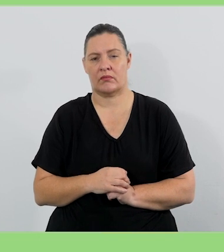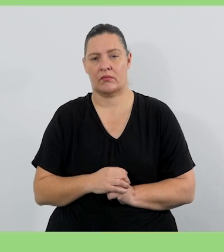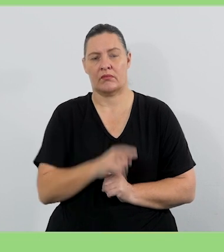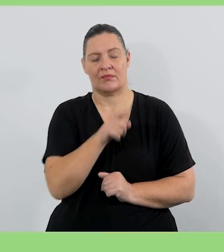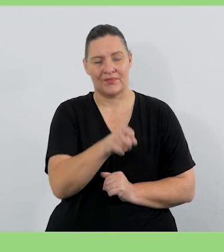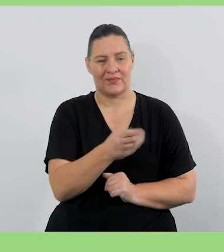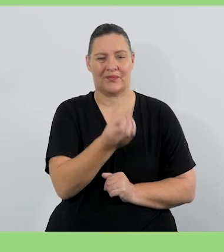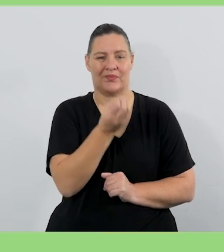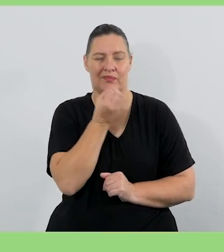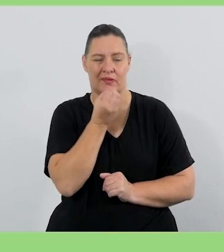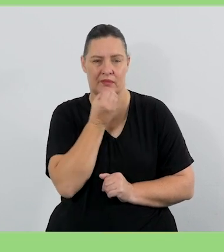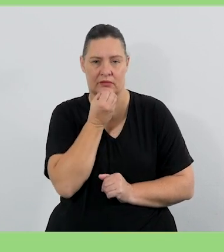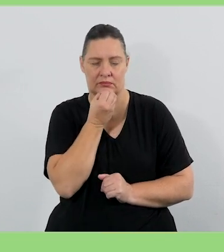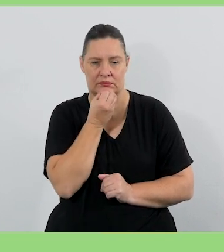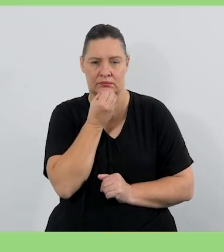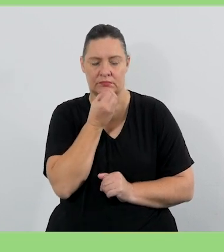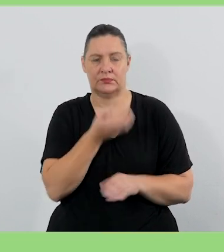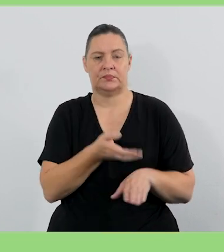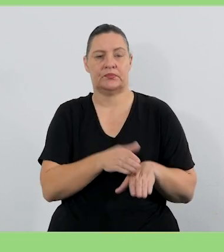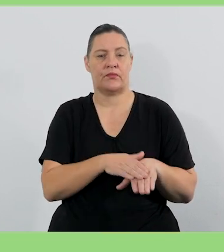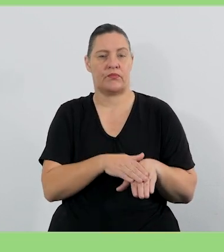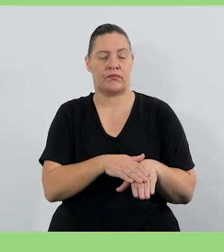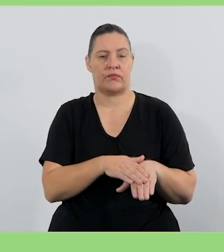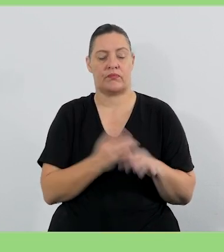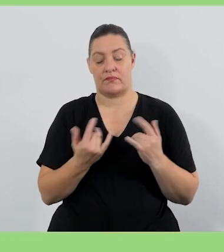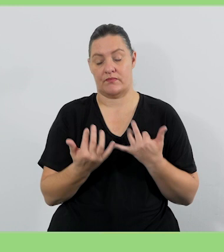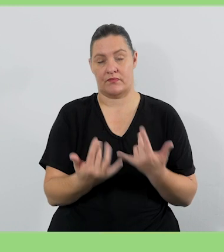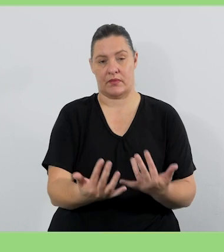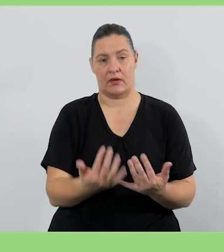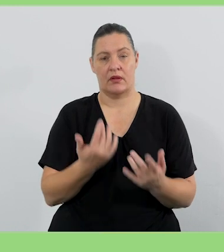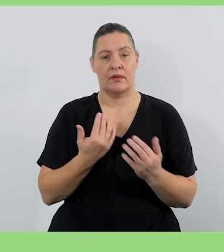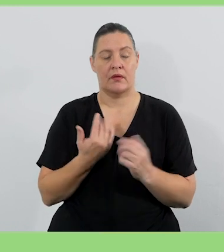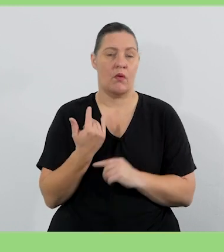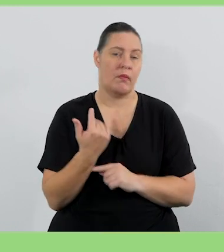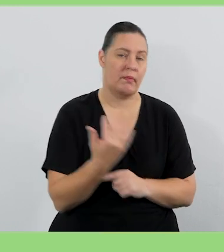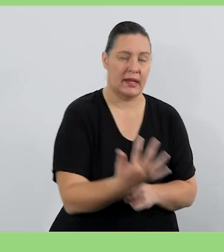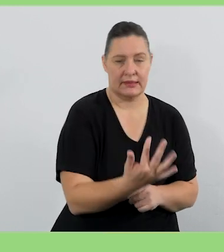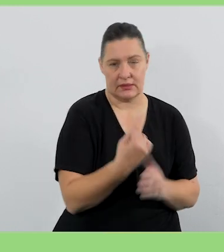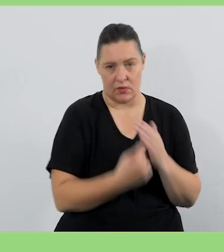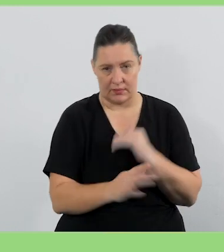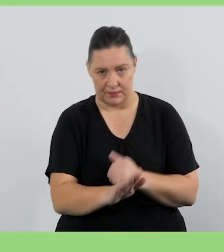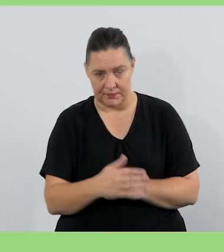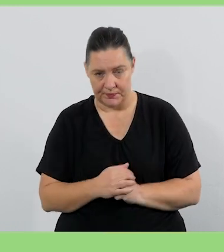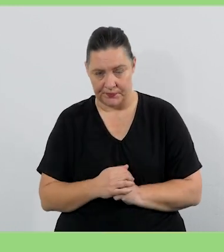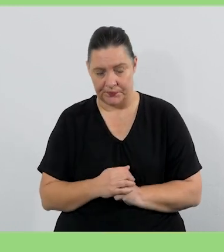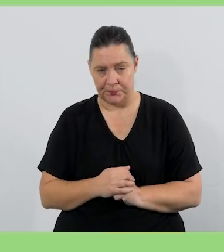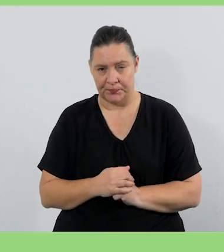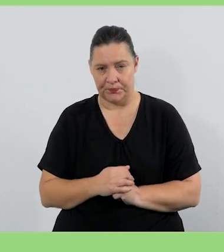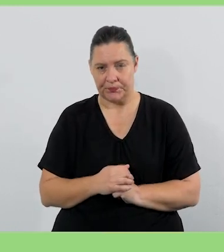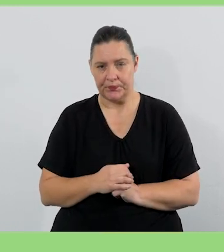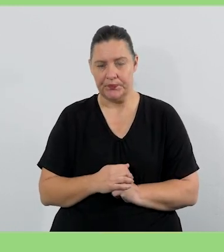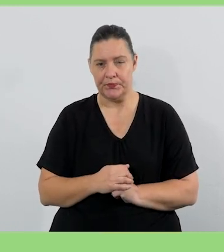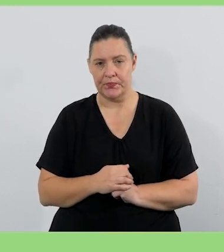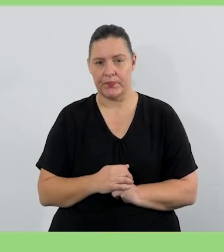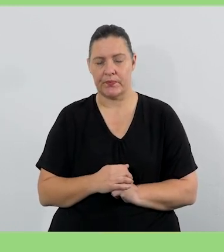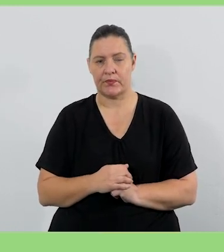That feed on plants. Right. So that is